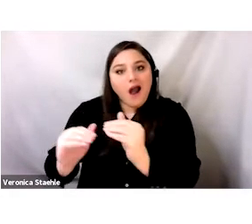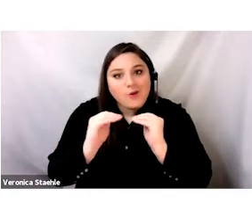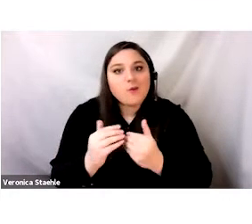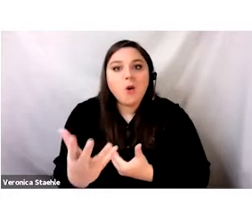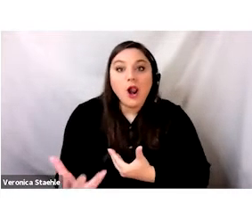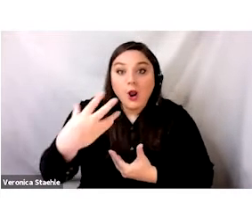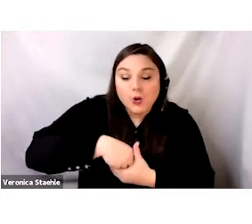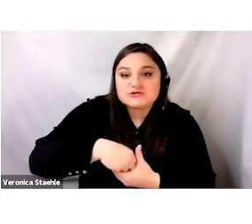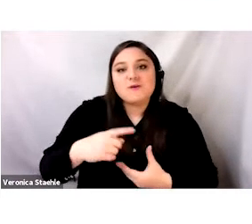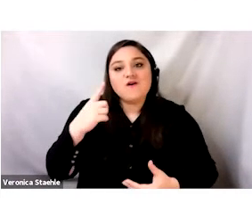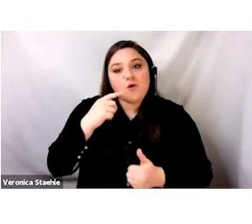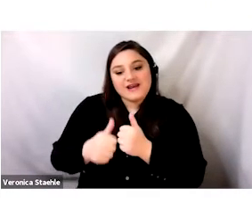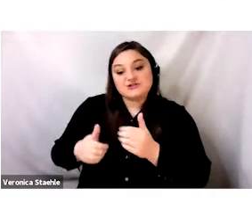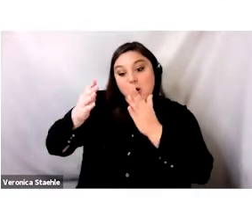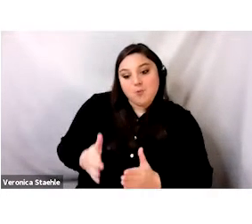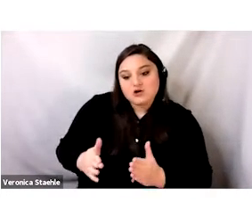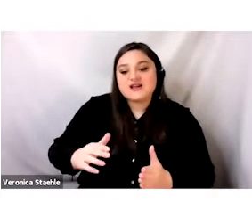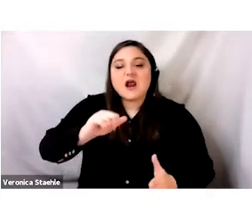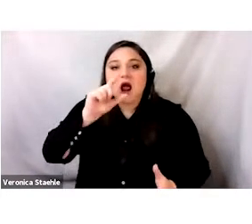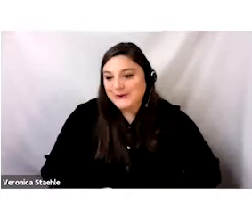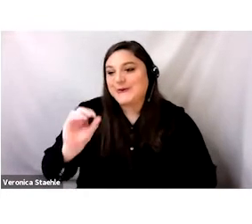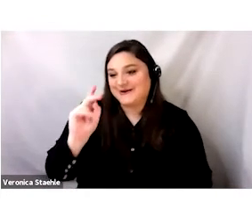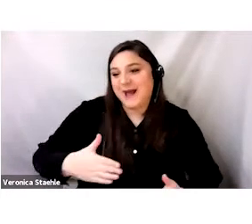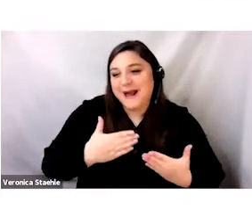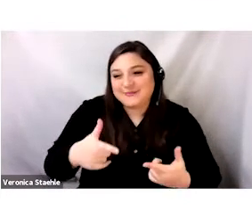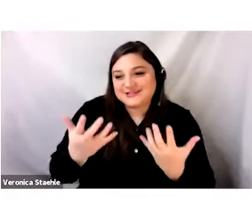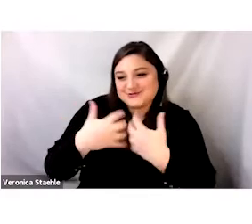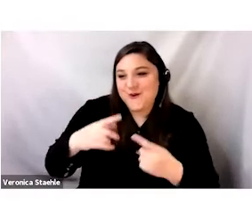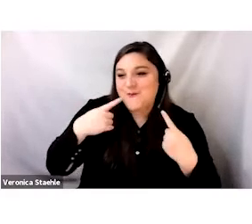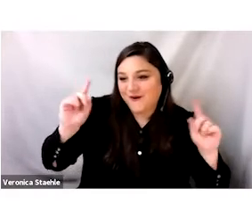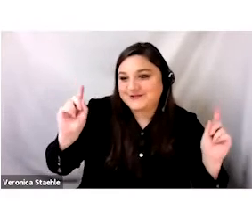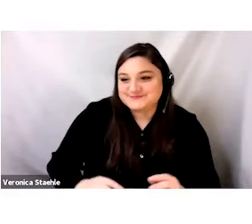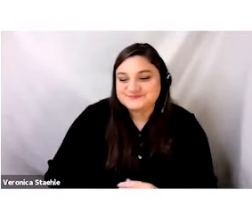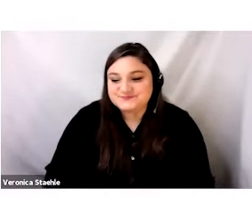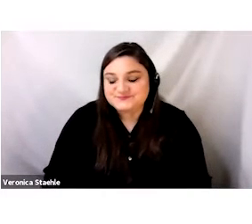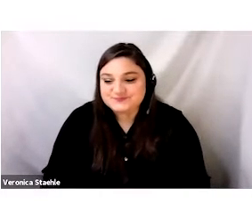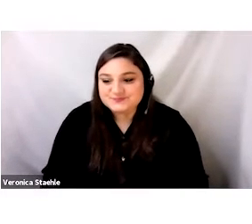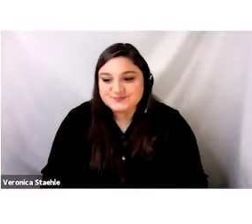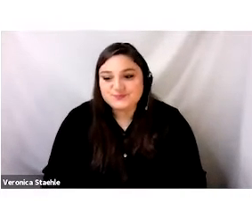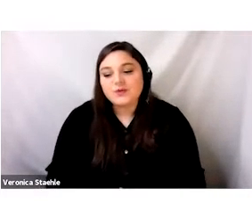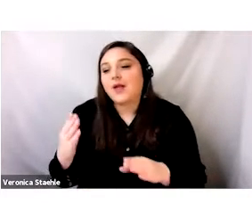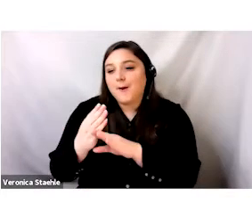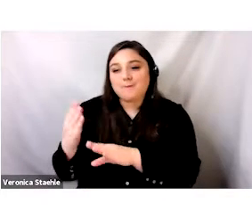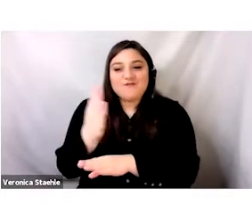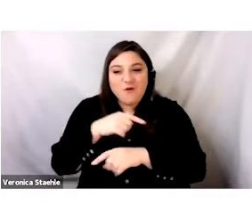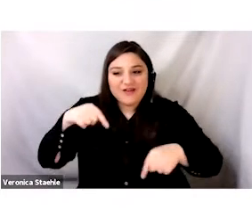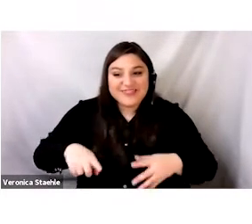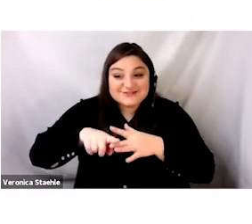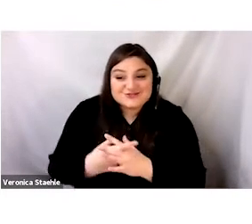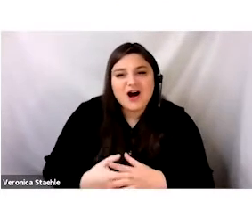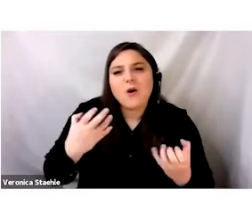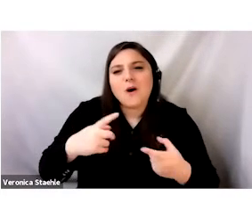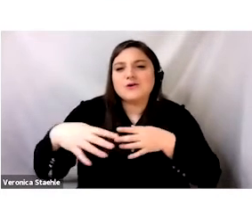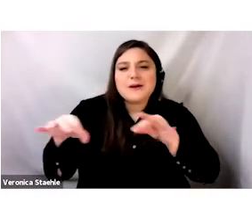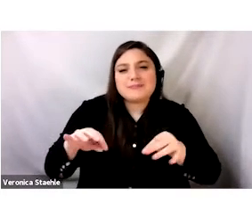for each person and not just certain communities? So before I get started and explain more about our process and